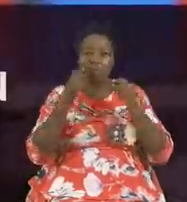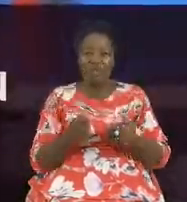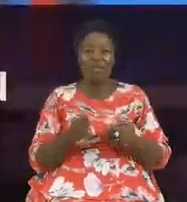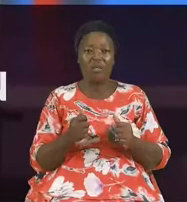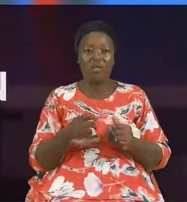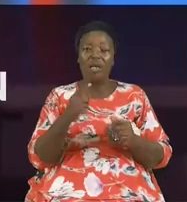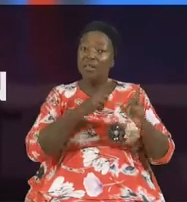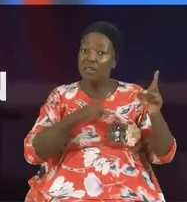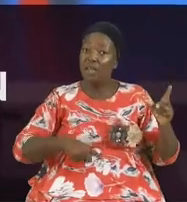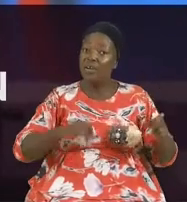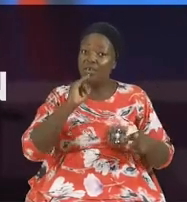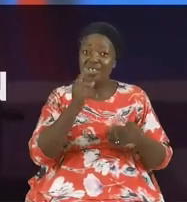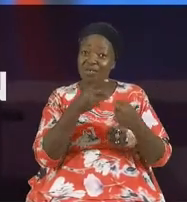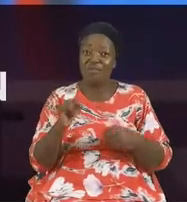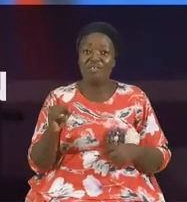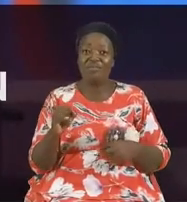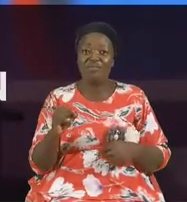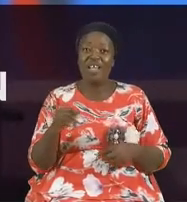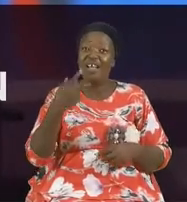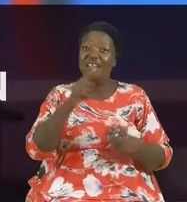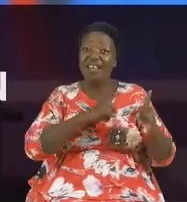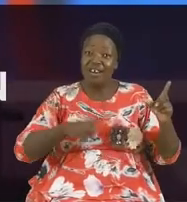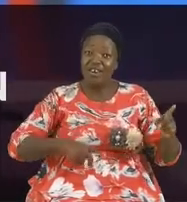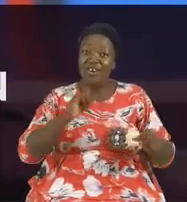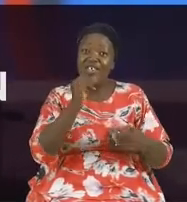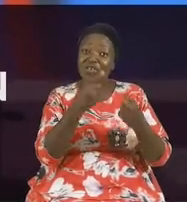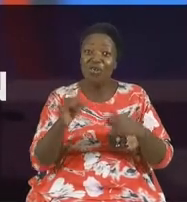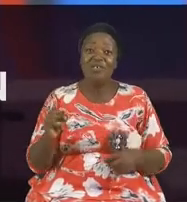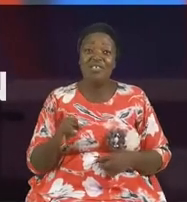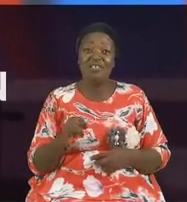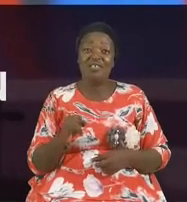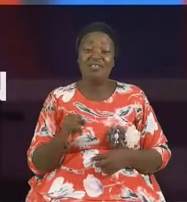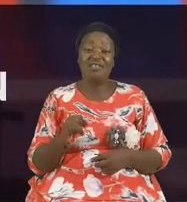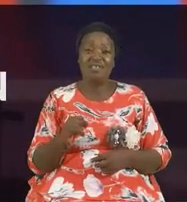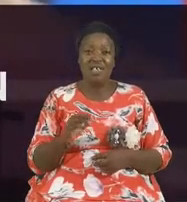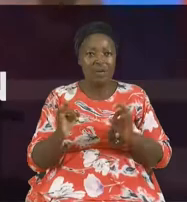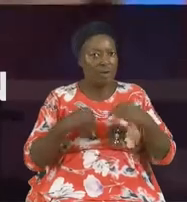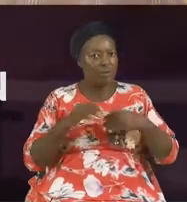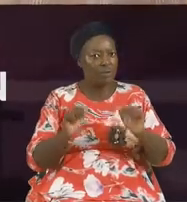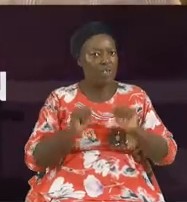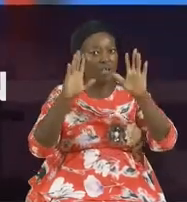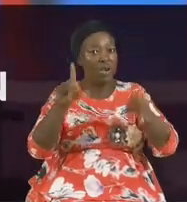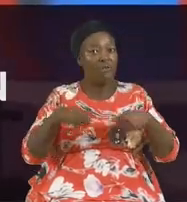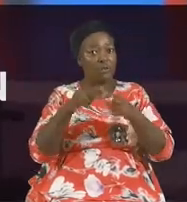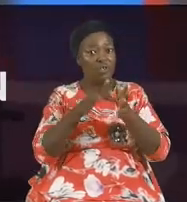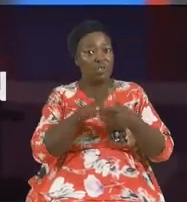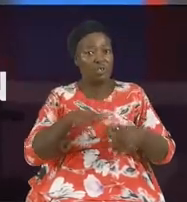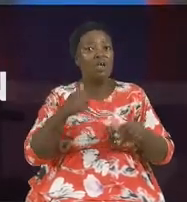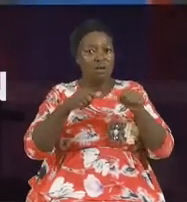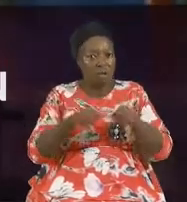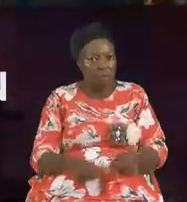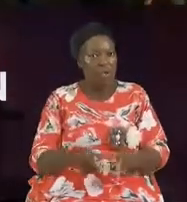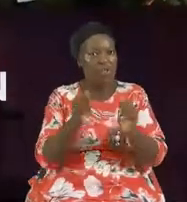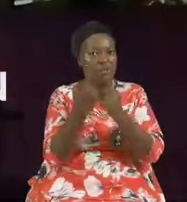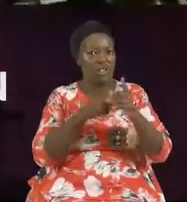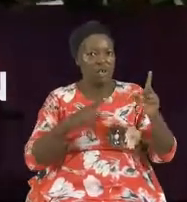11. Behold, I come quickly. The Lord is coming. I said, the Lord is coming.